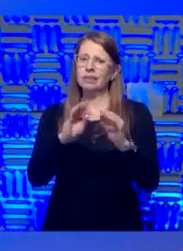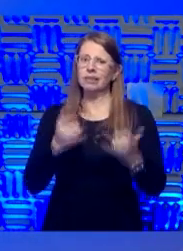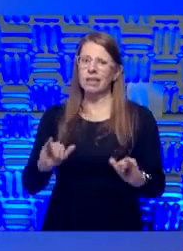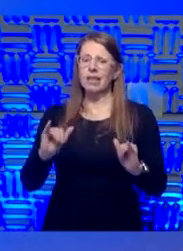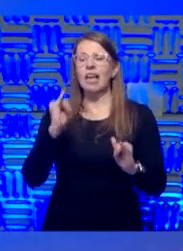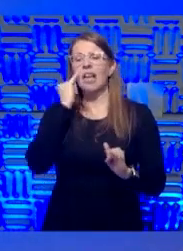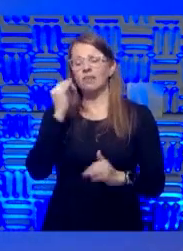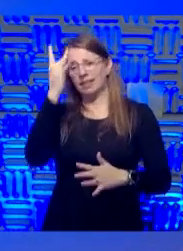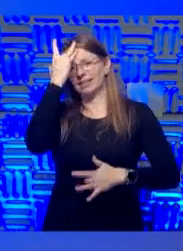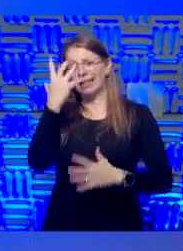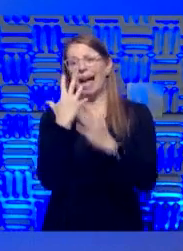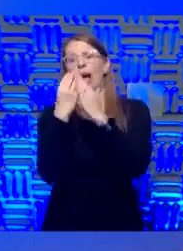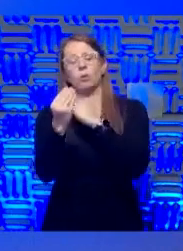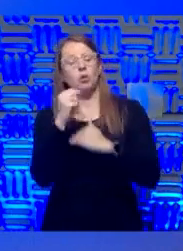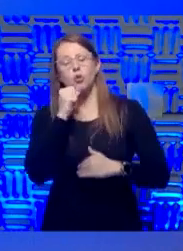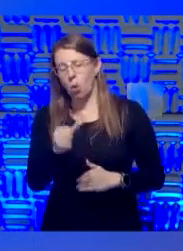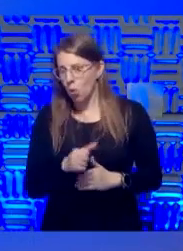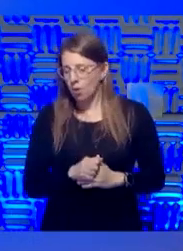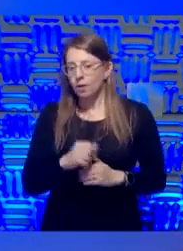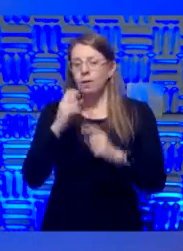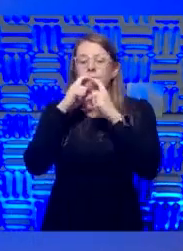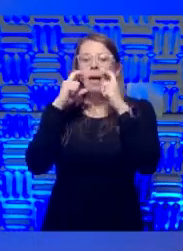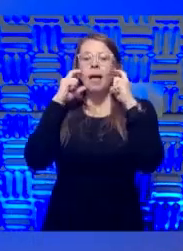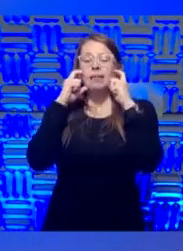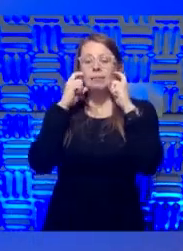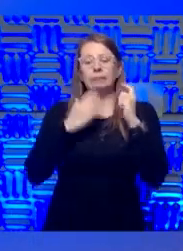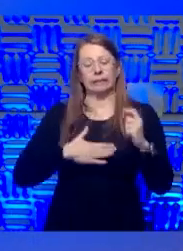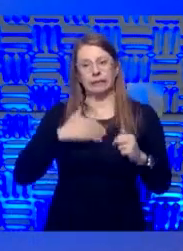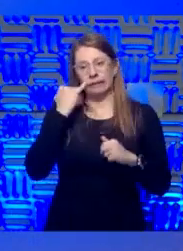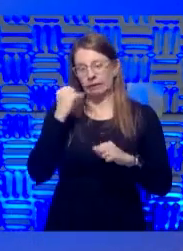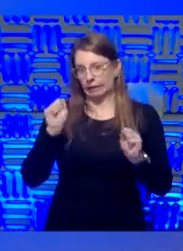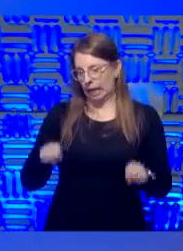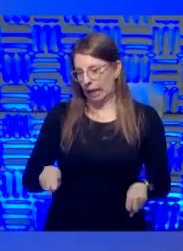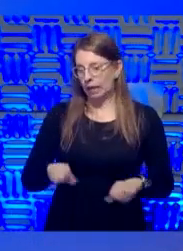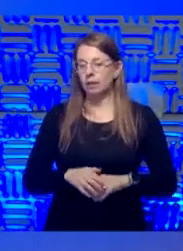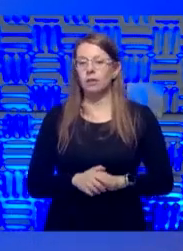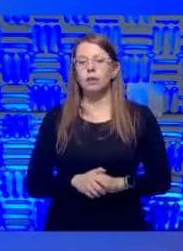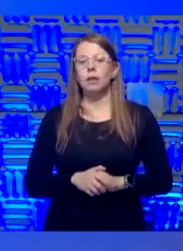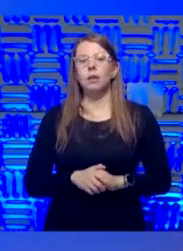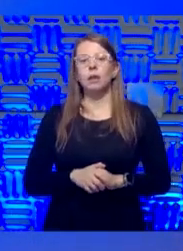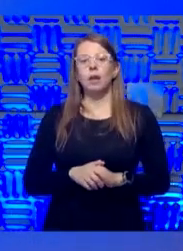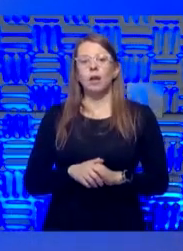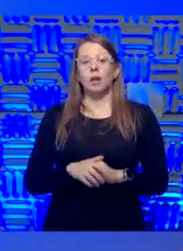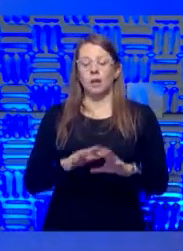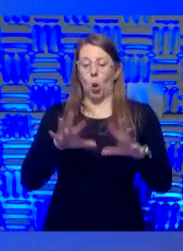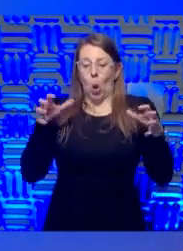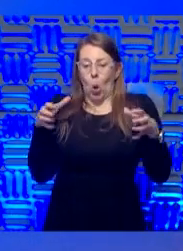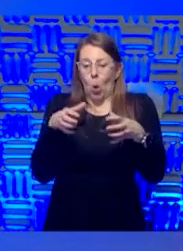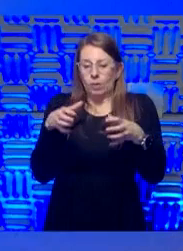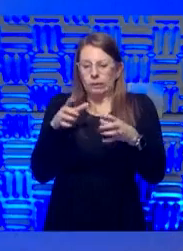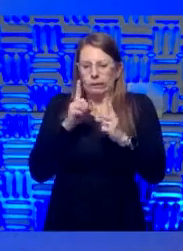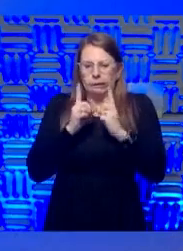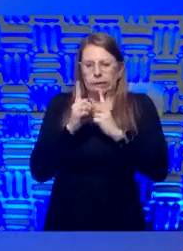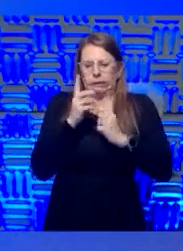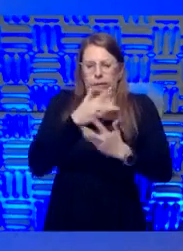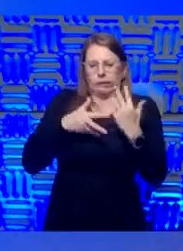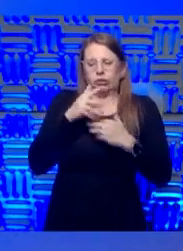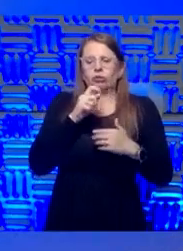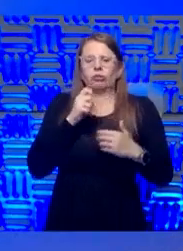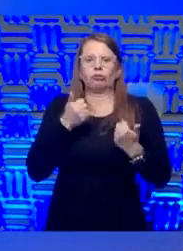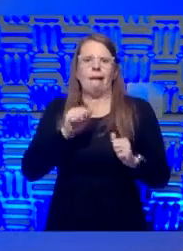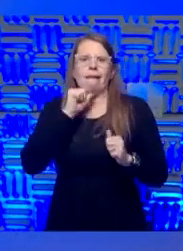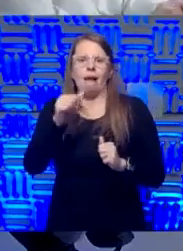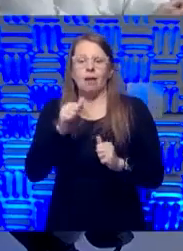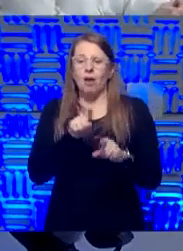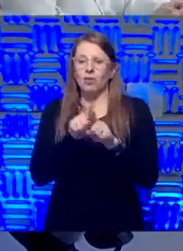you're ill, wear masks if you can. Try not to be in enclosed spaces, and absolutely continue to do adequate